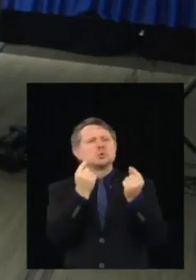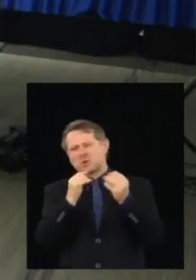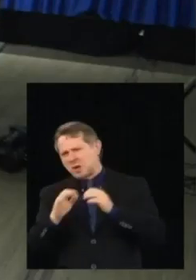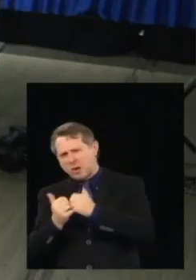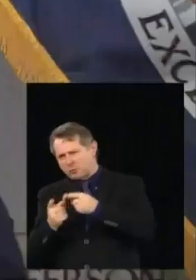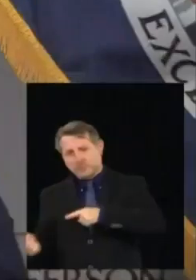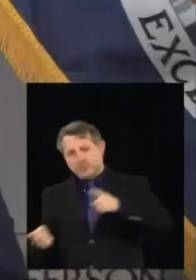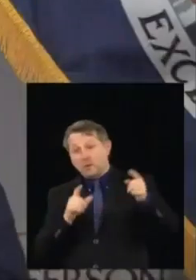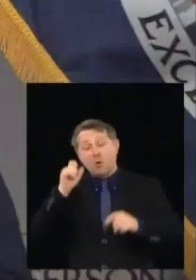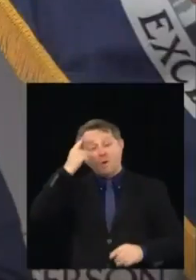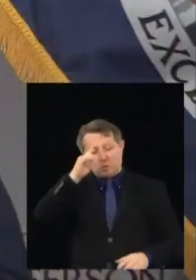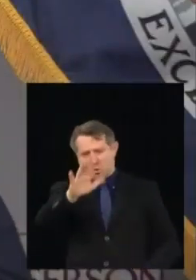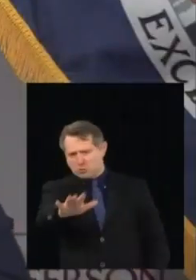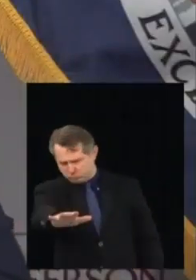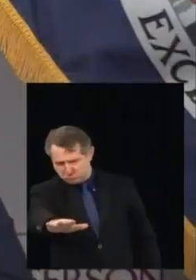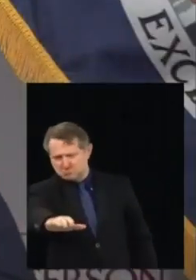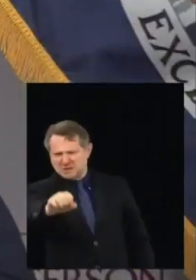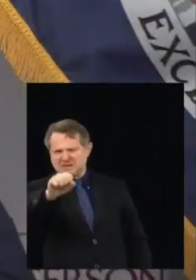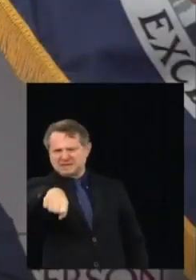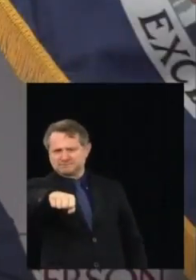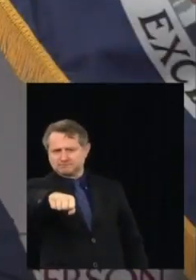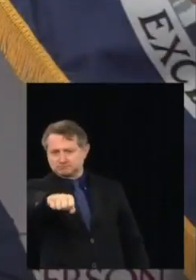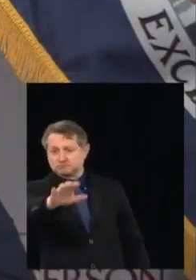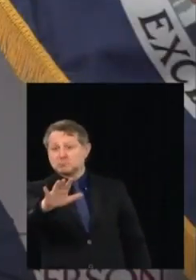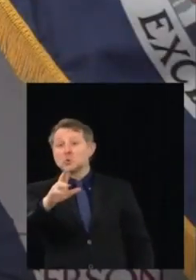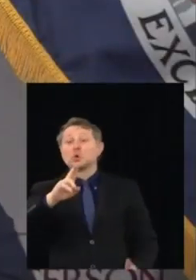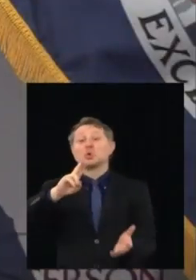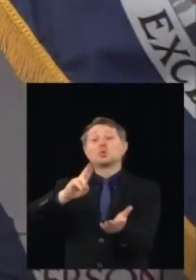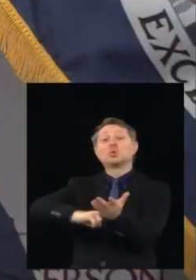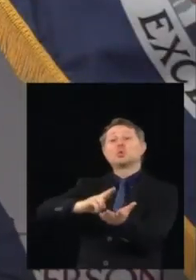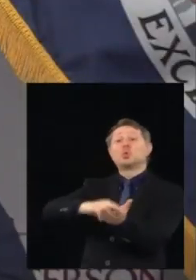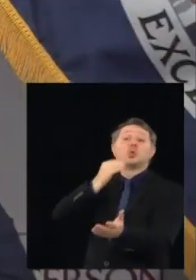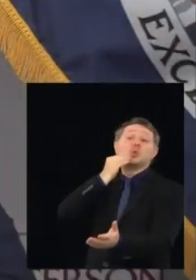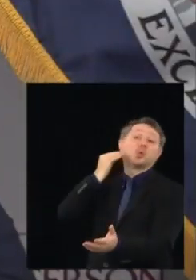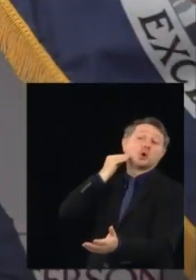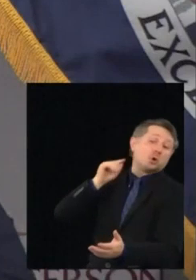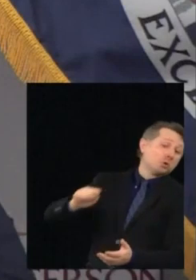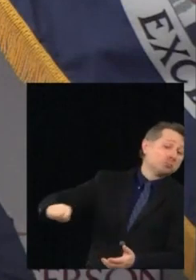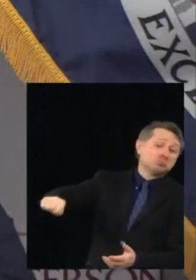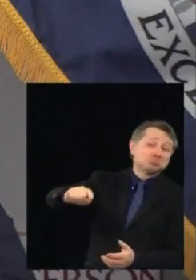Yes. Look, nursing homes are